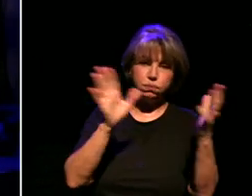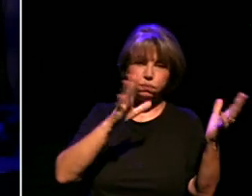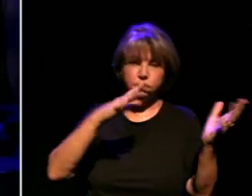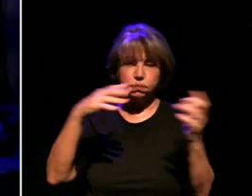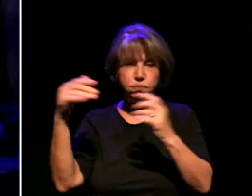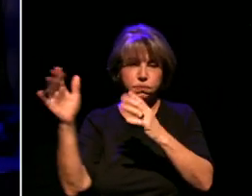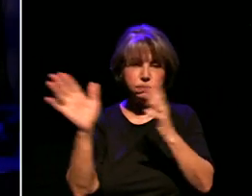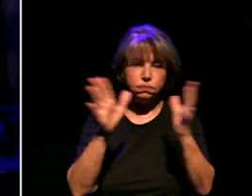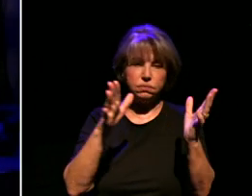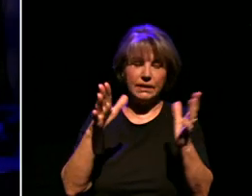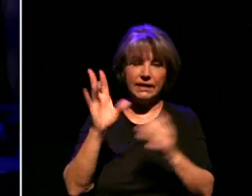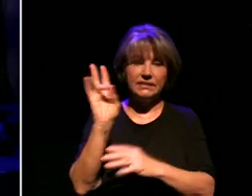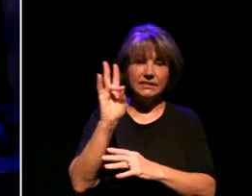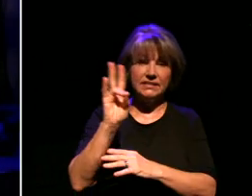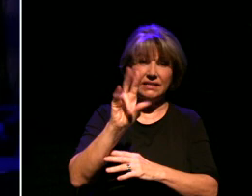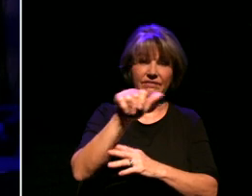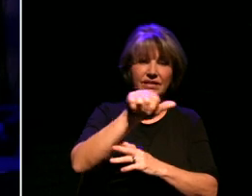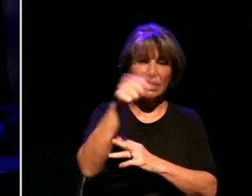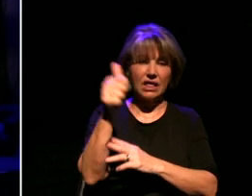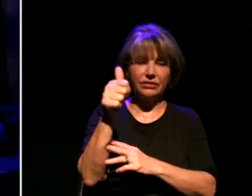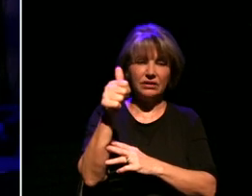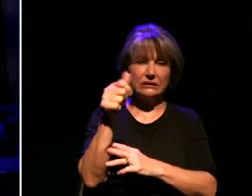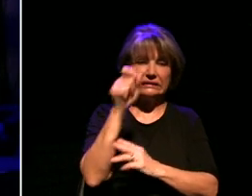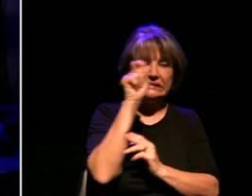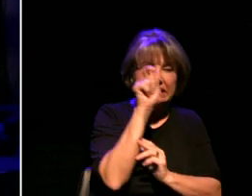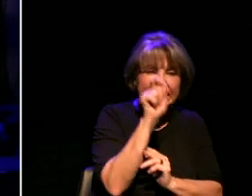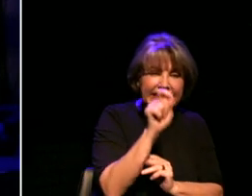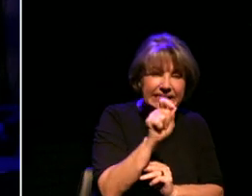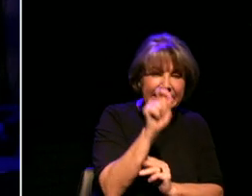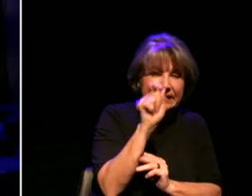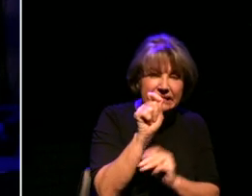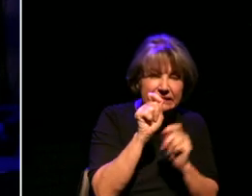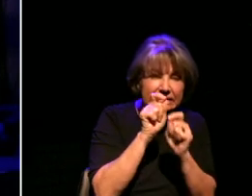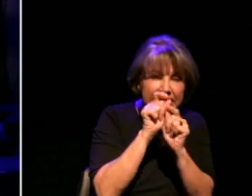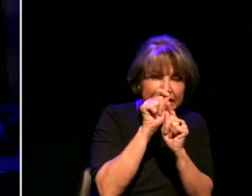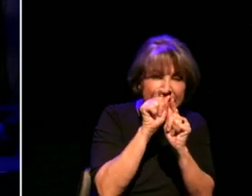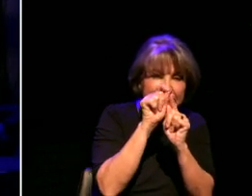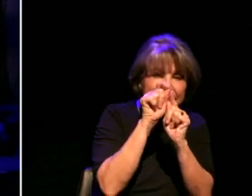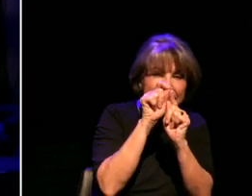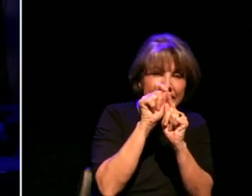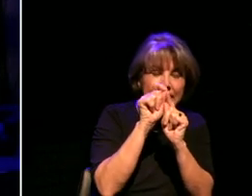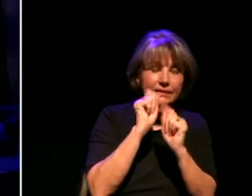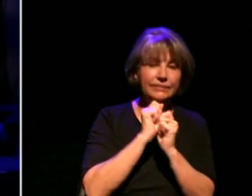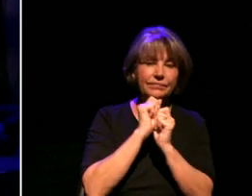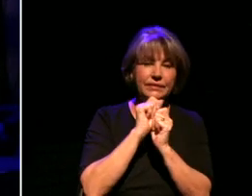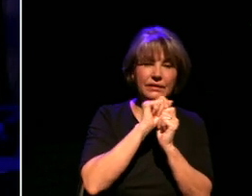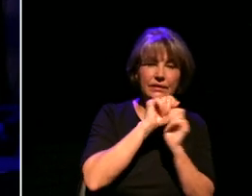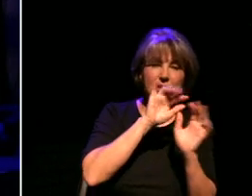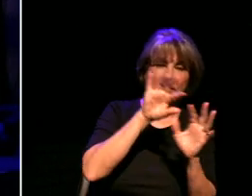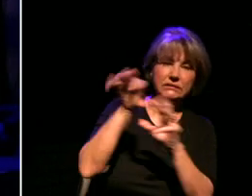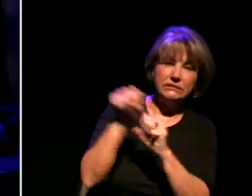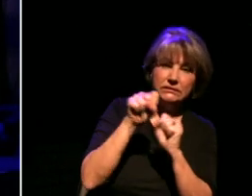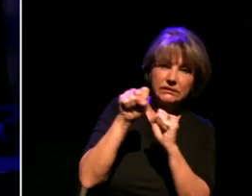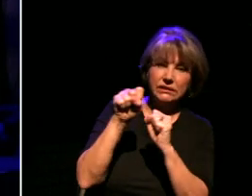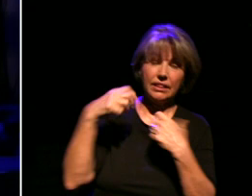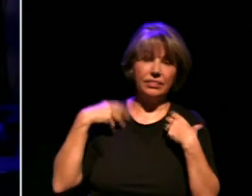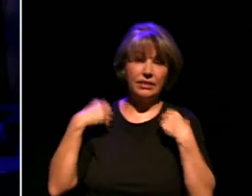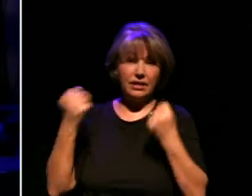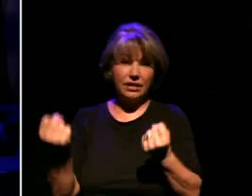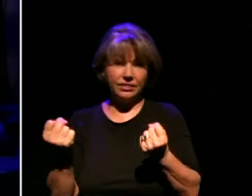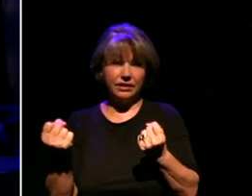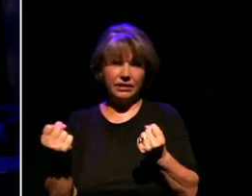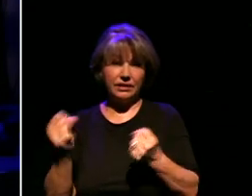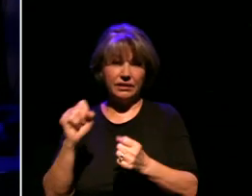of really emaciated heads of wheat came in and overtook them. And he didn't know what this would